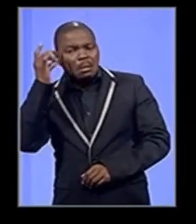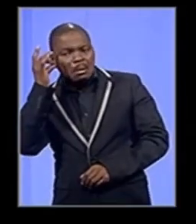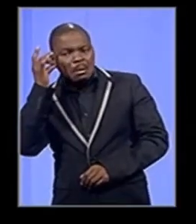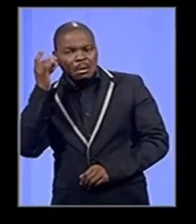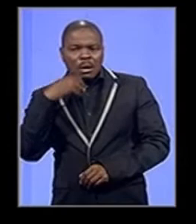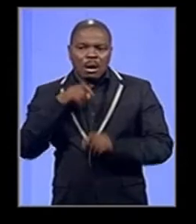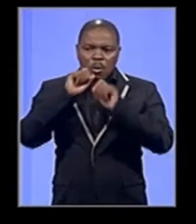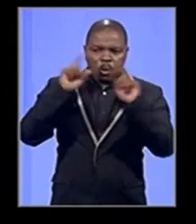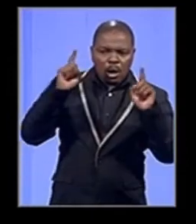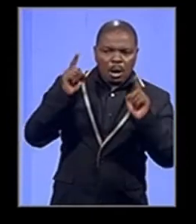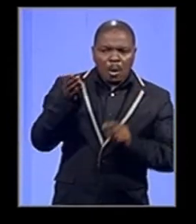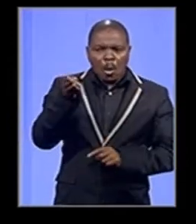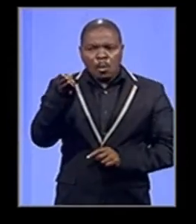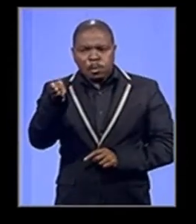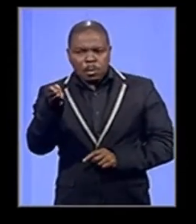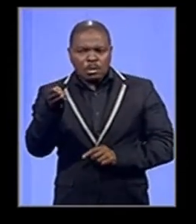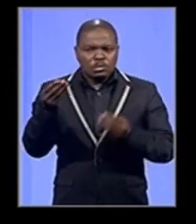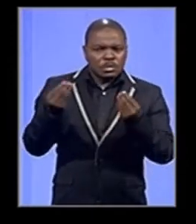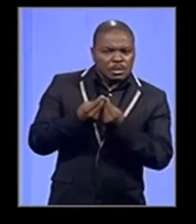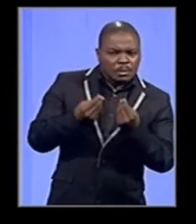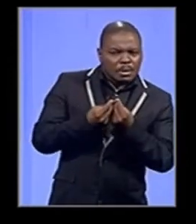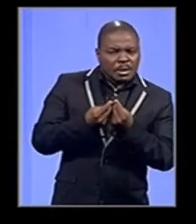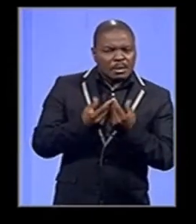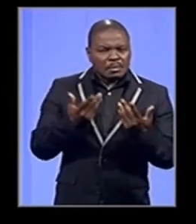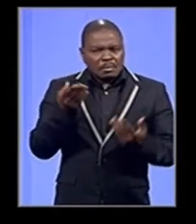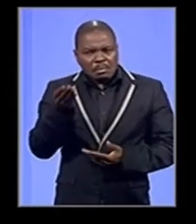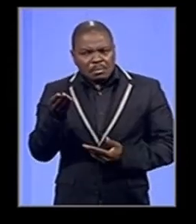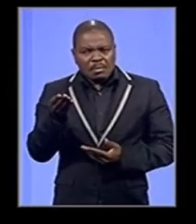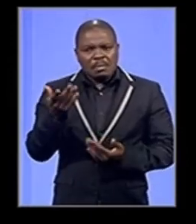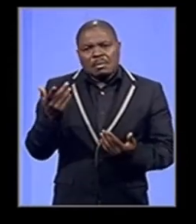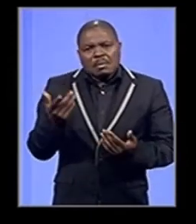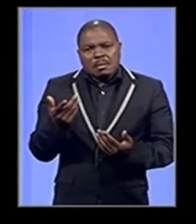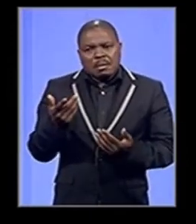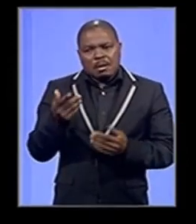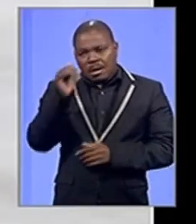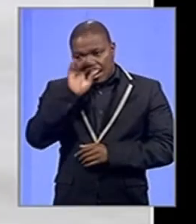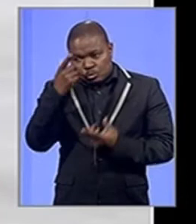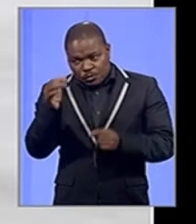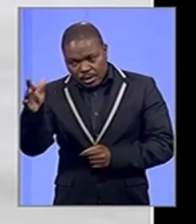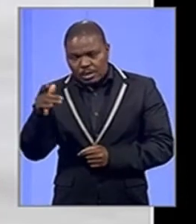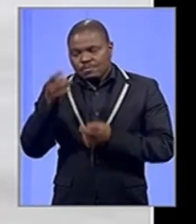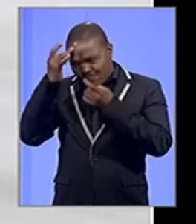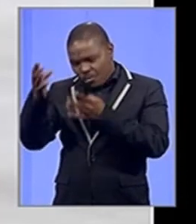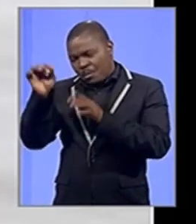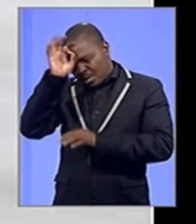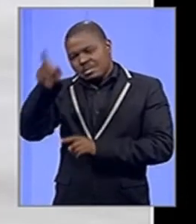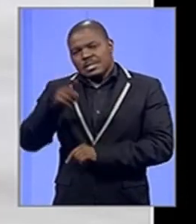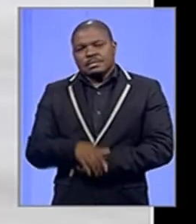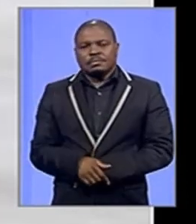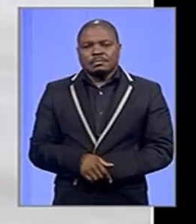aware or suspect that anyone would have committed crime. I think this is an